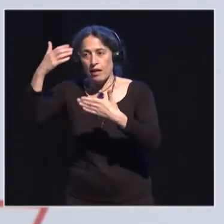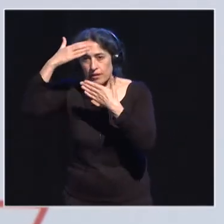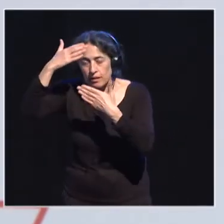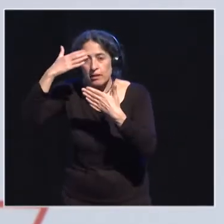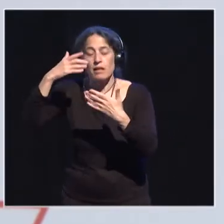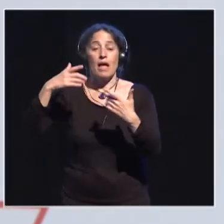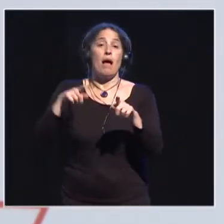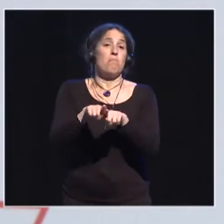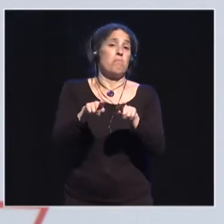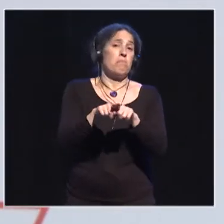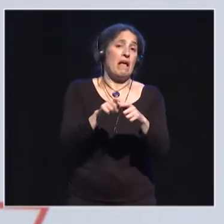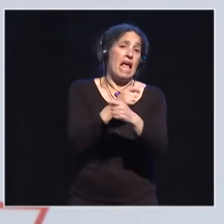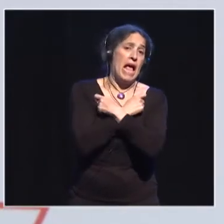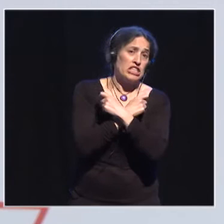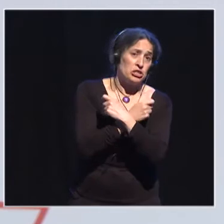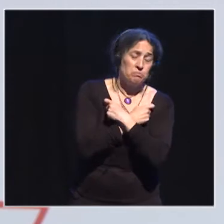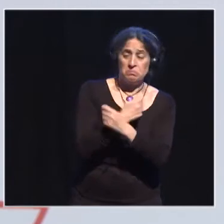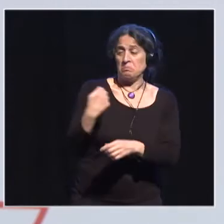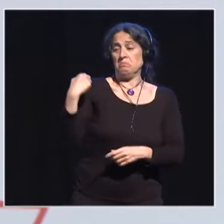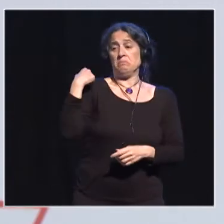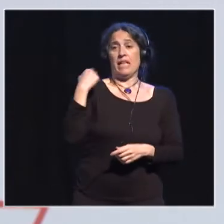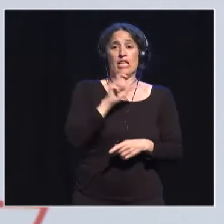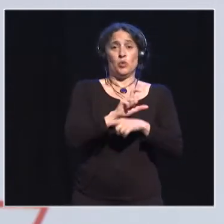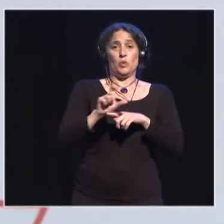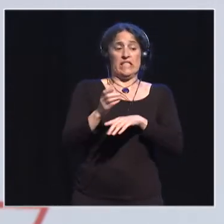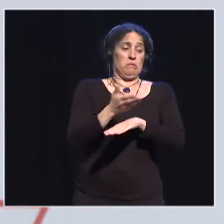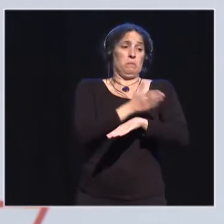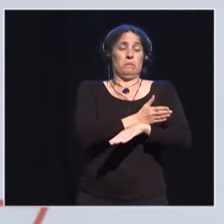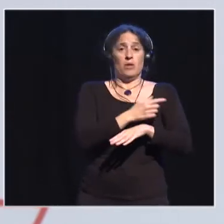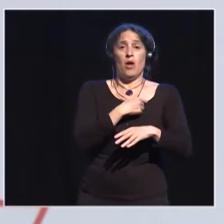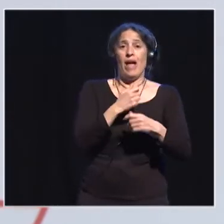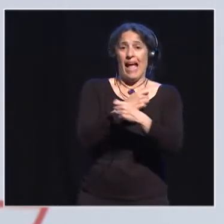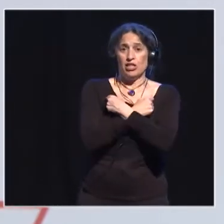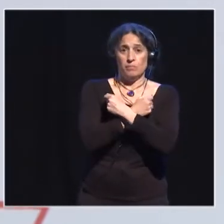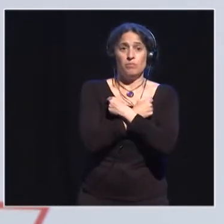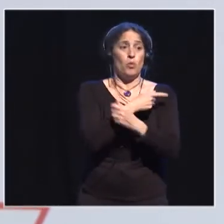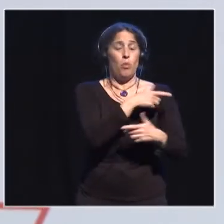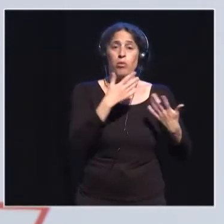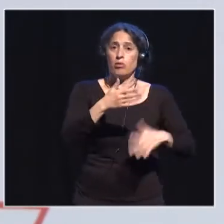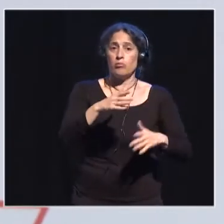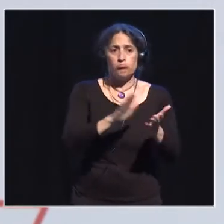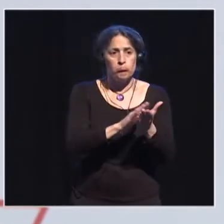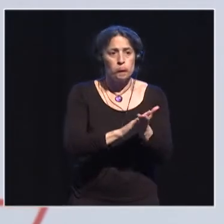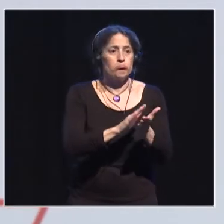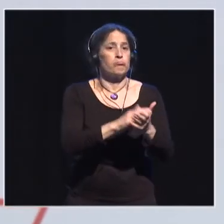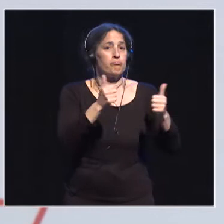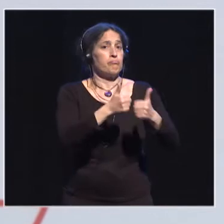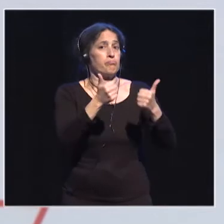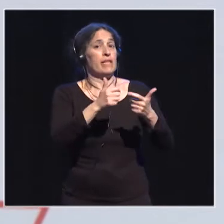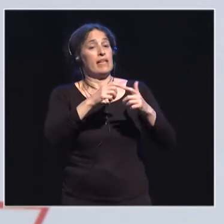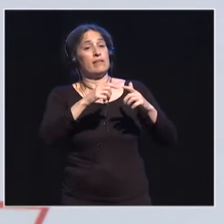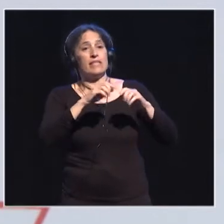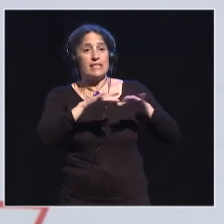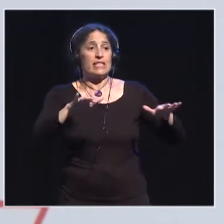Egypt, we also have the president, who is also heading a council for cashless society in less than 1 year. So yes, some of the actions have to come